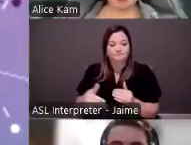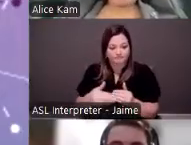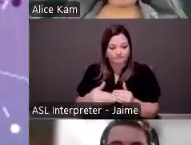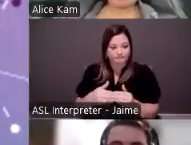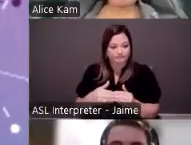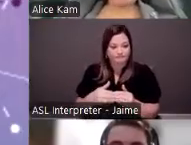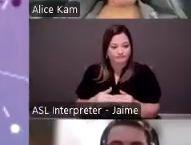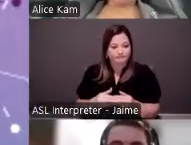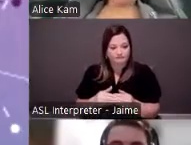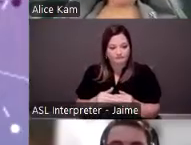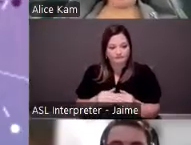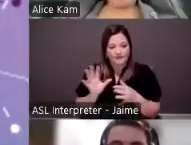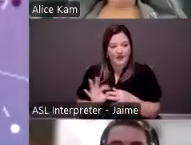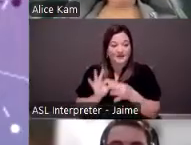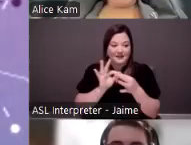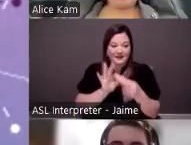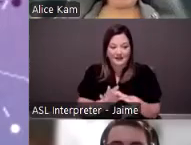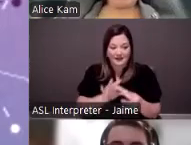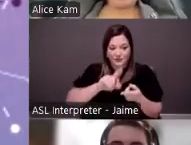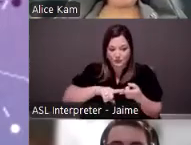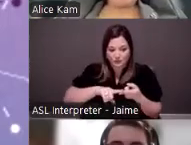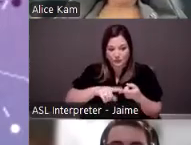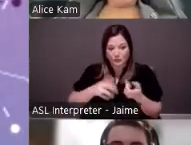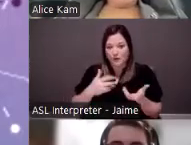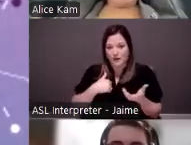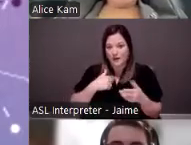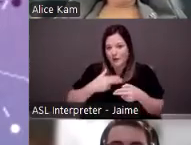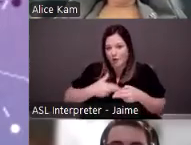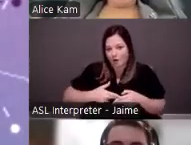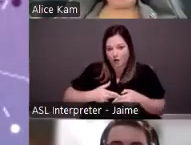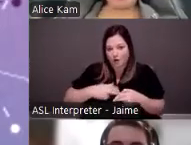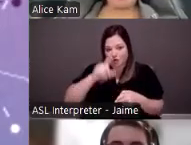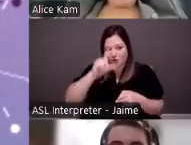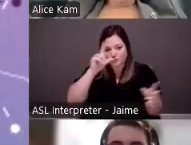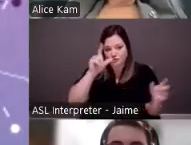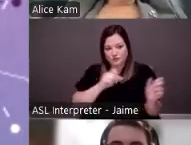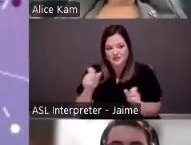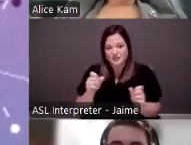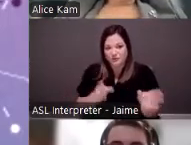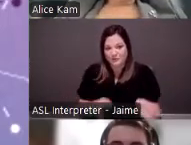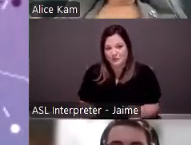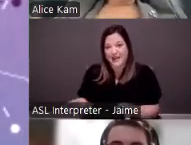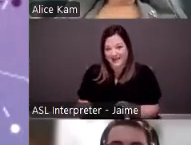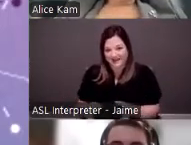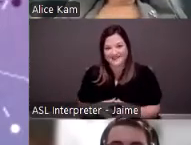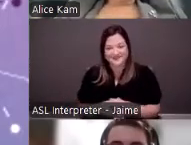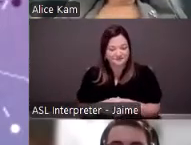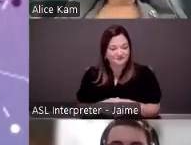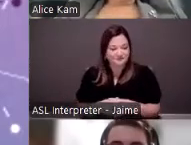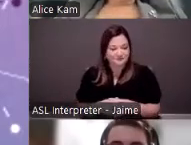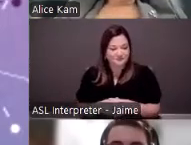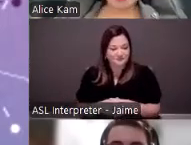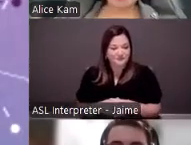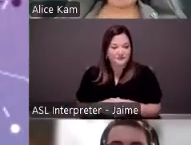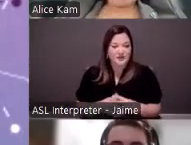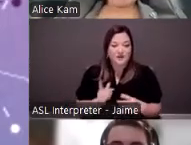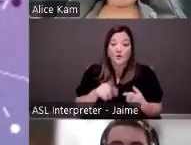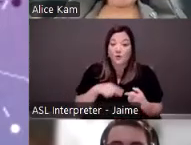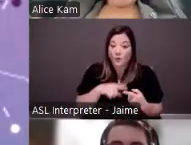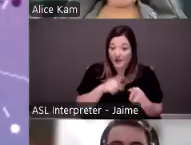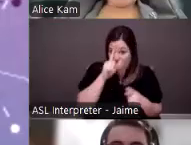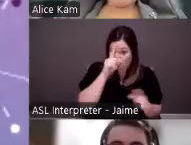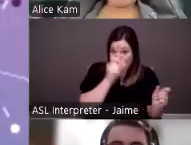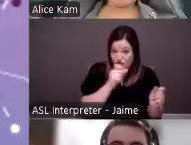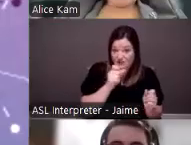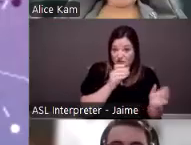and linking it to what I call strategic planning. So when we talk about strategic planning, it's